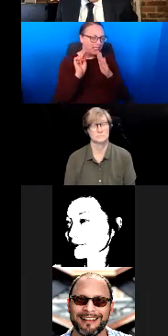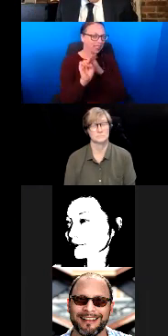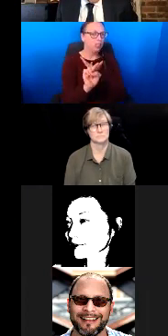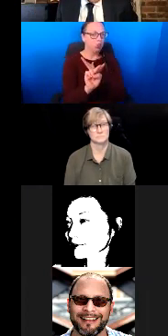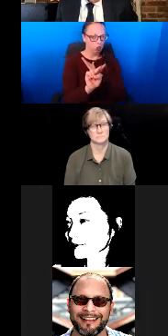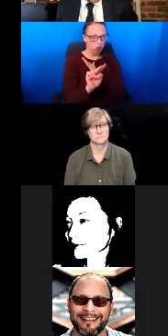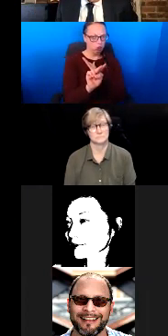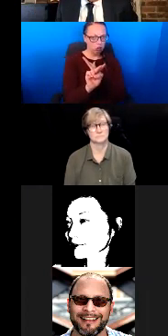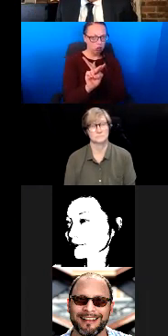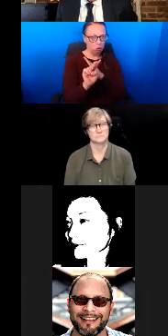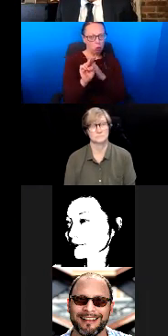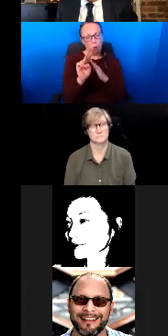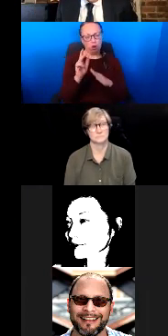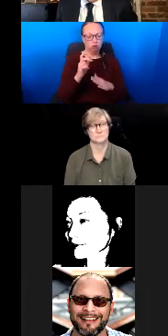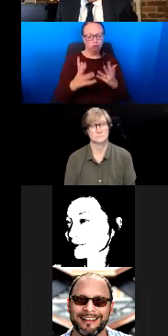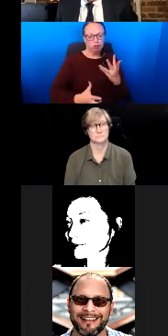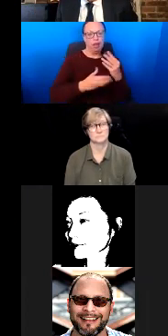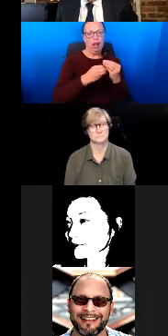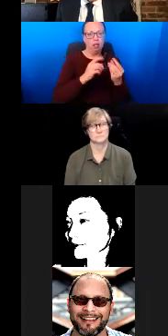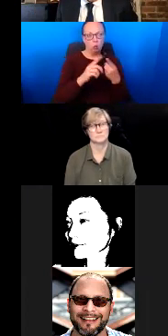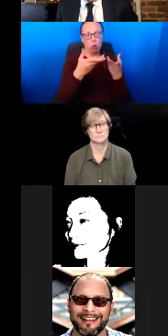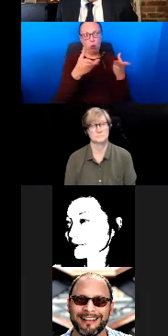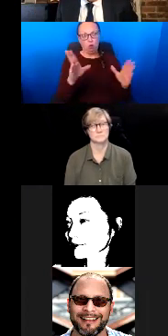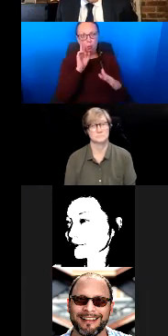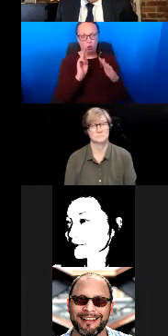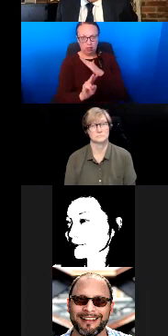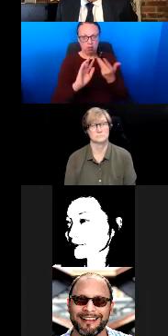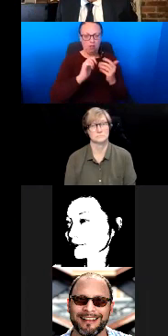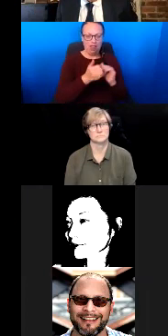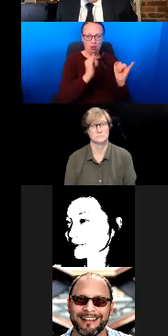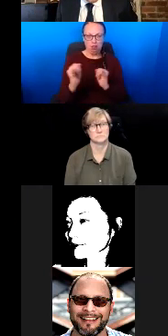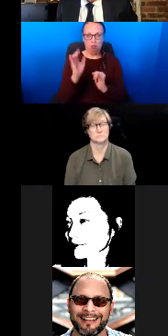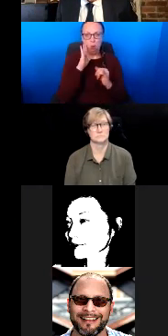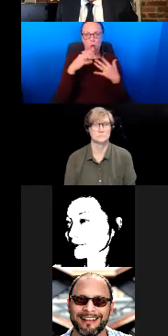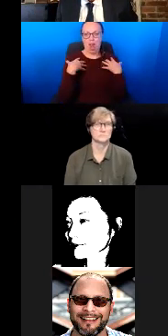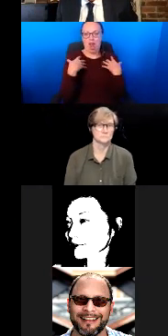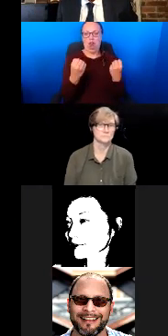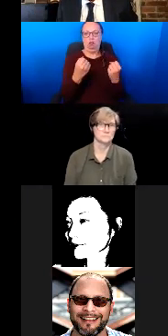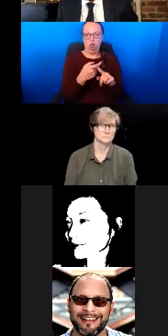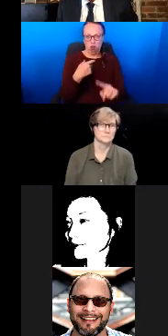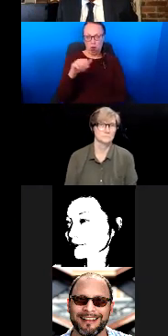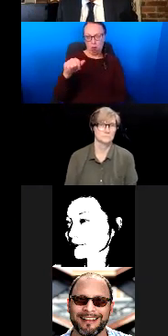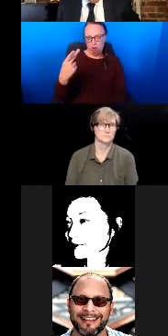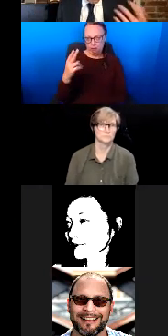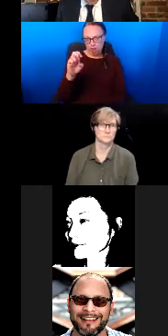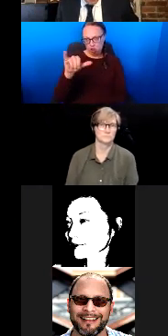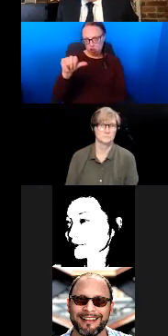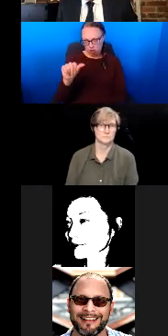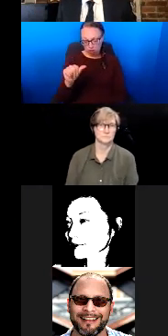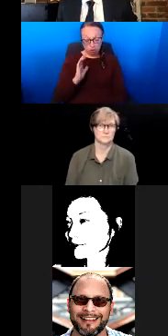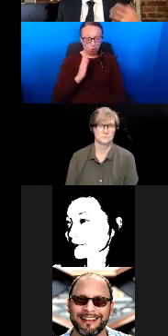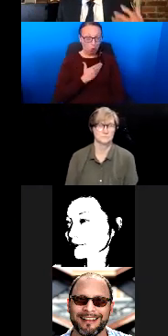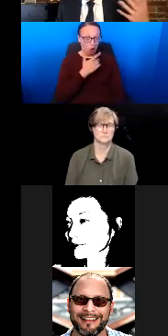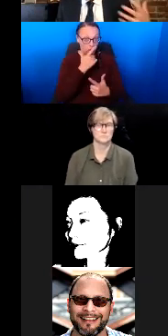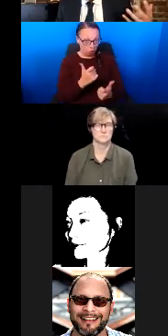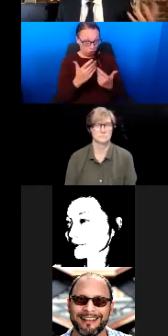a contribution to an overall prediction of how individuals will recover from their aphasia. And so again, our interest moving forward is